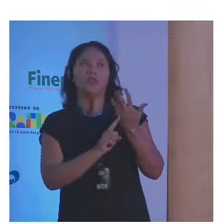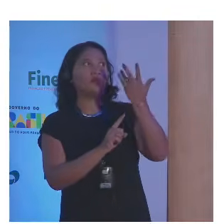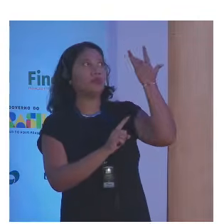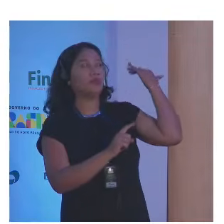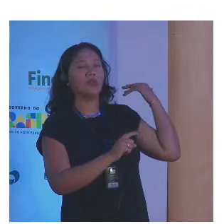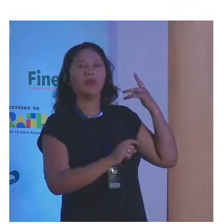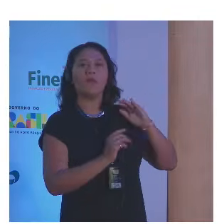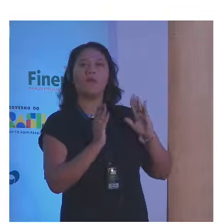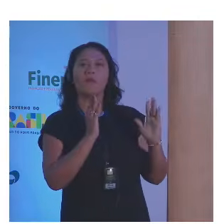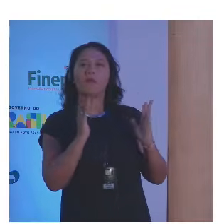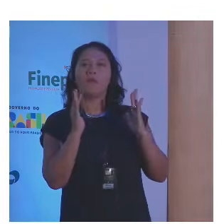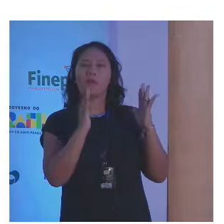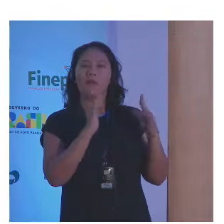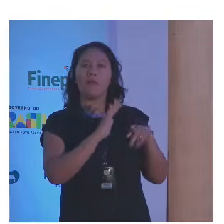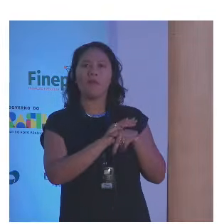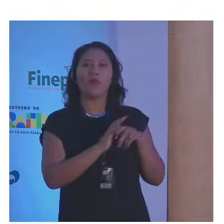Paleogene